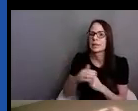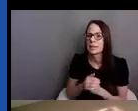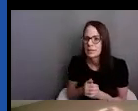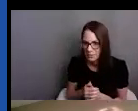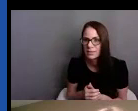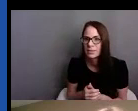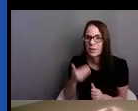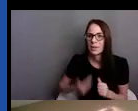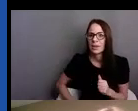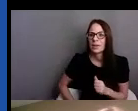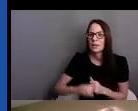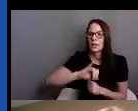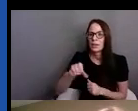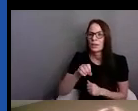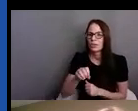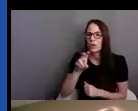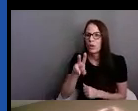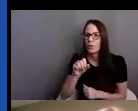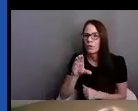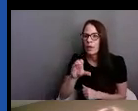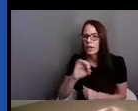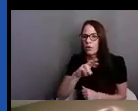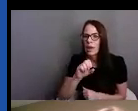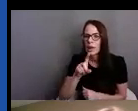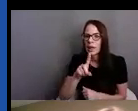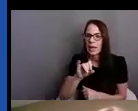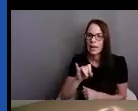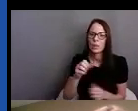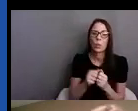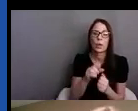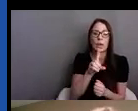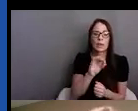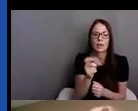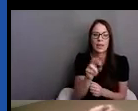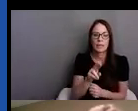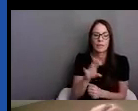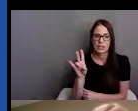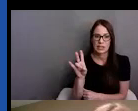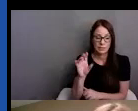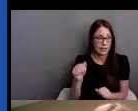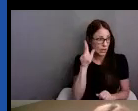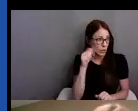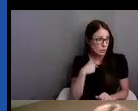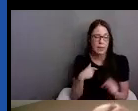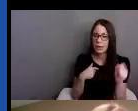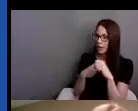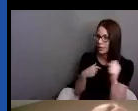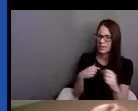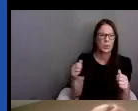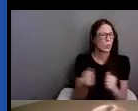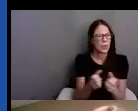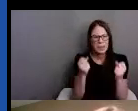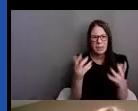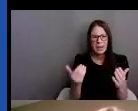Hi, this is Joe Vaccarelli with Denver 7. Can you guys hear me? Yes. Okay, great. With so many of the new cases